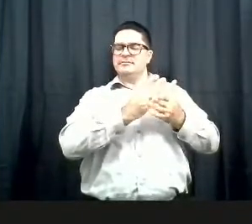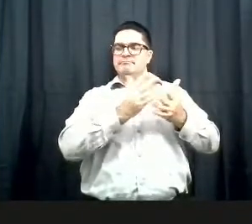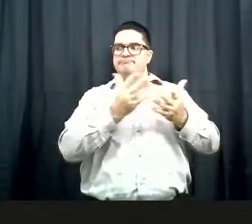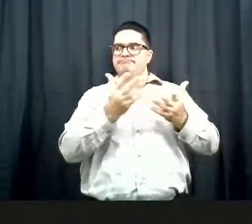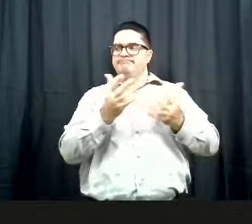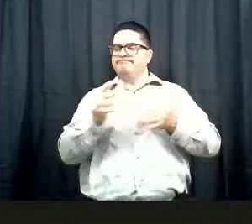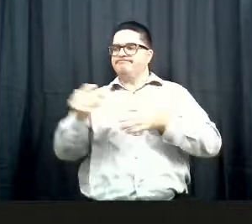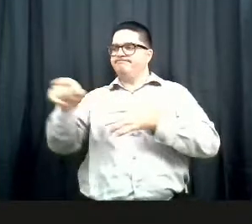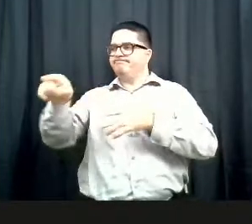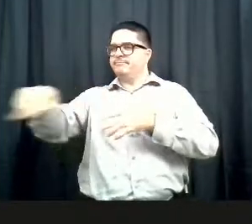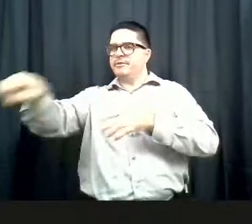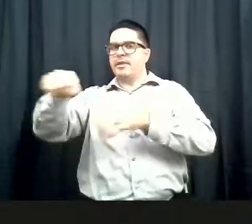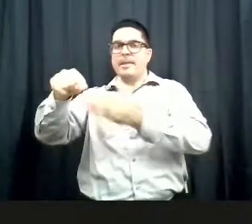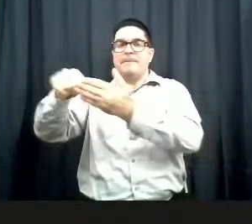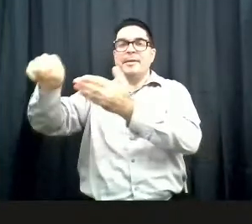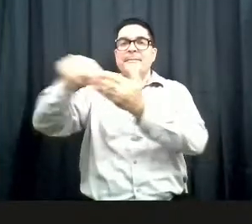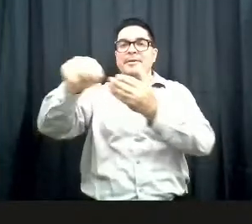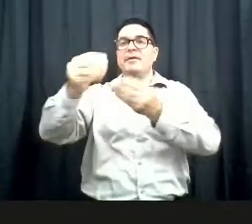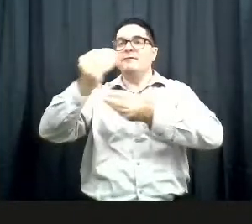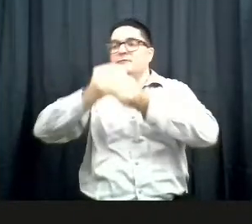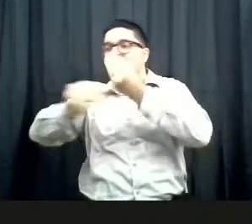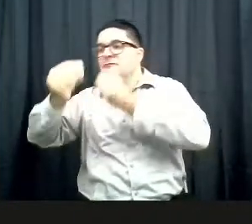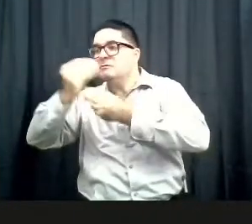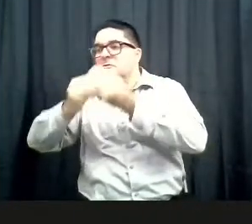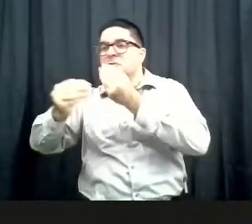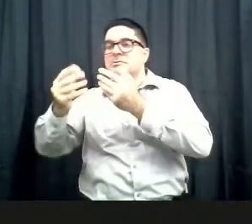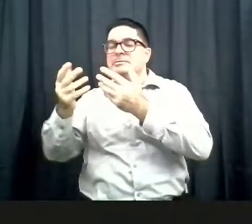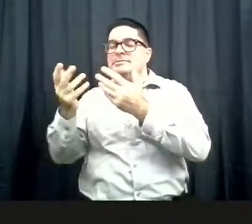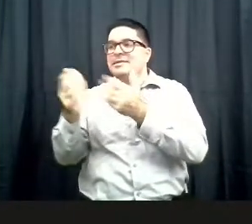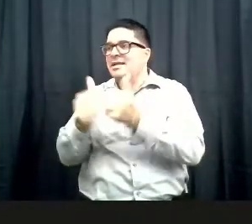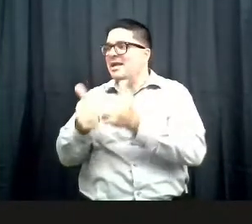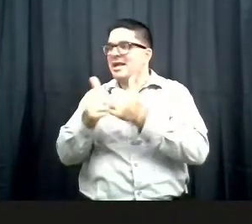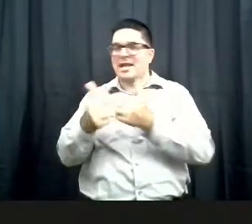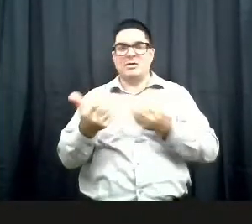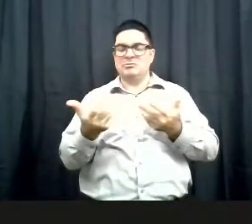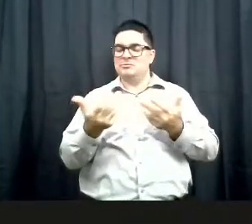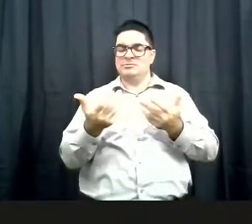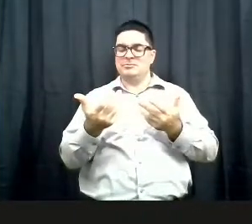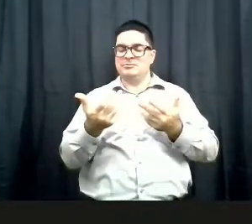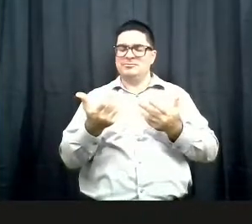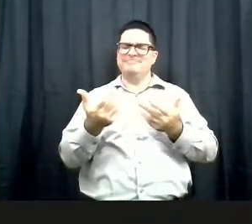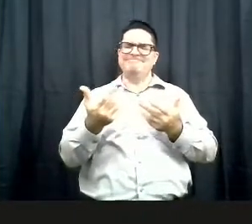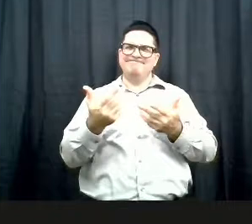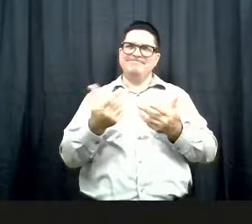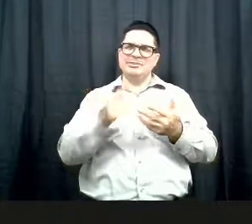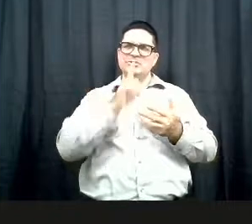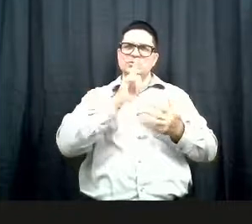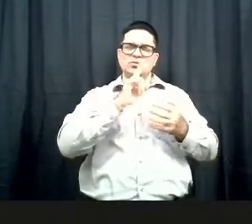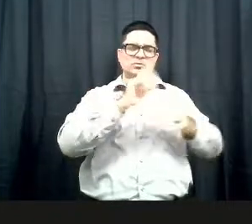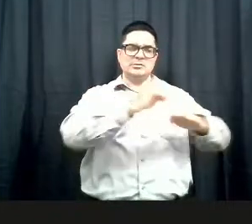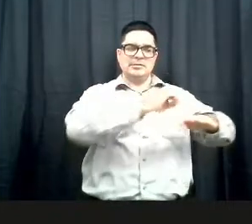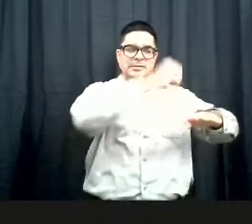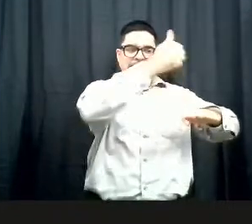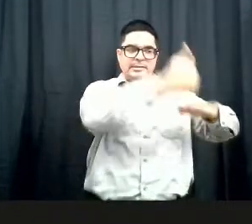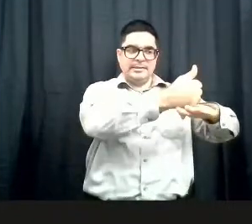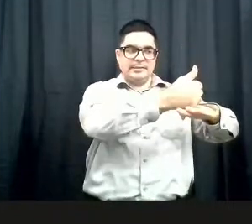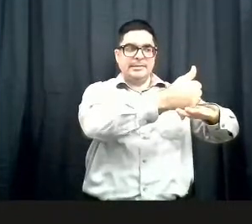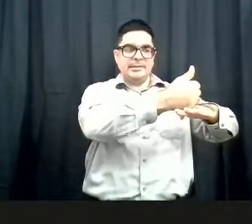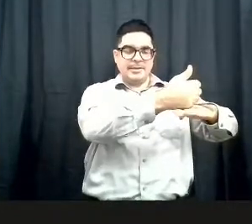eat. So when I think about benefits of Title III, we can talk about